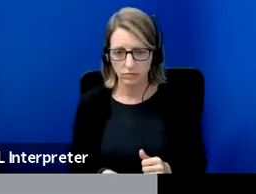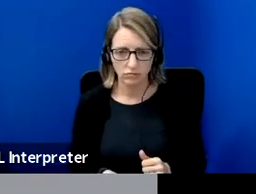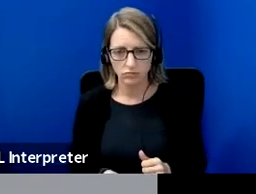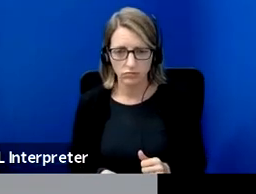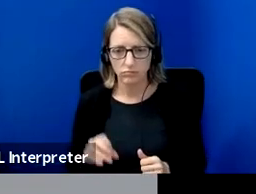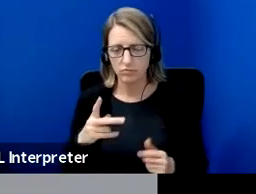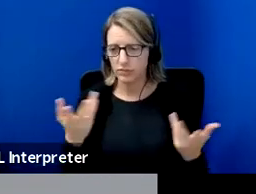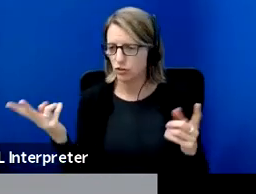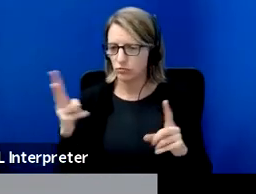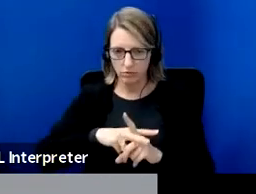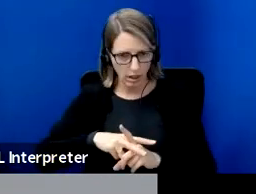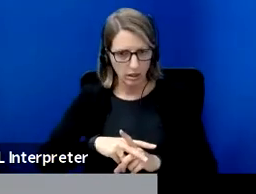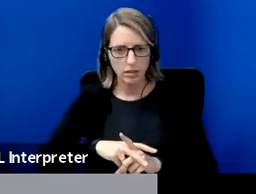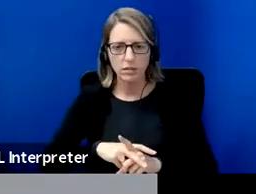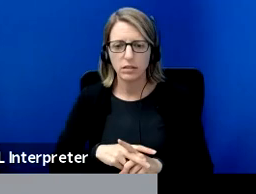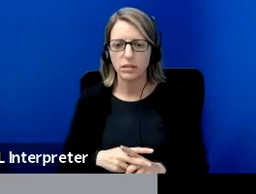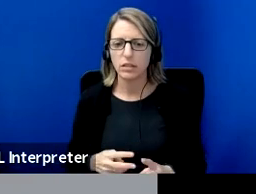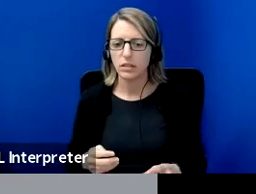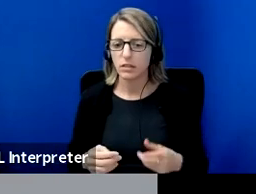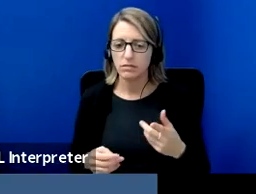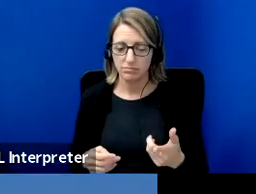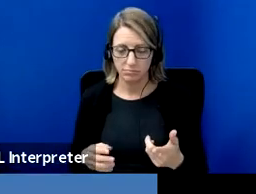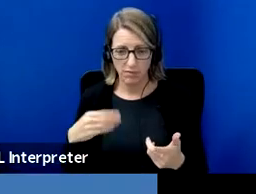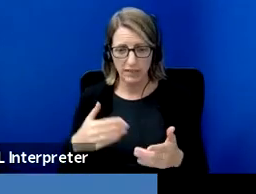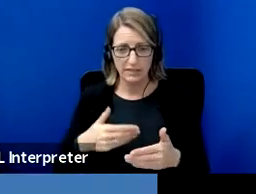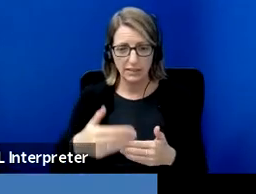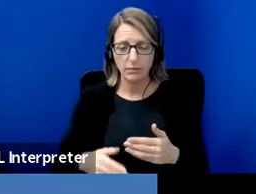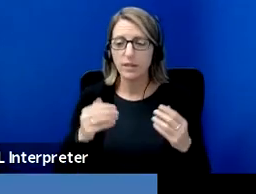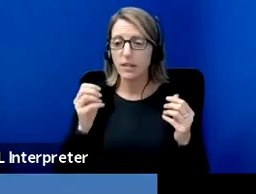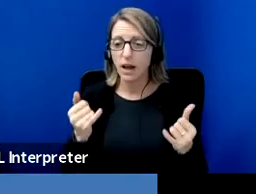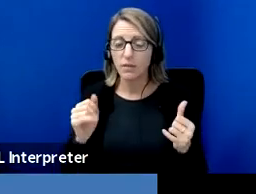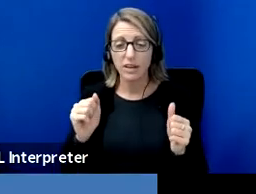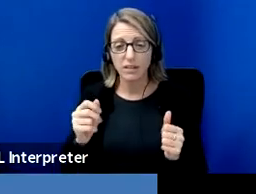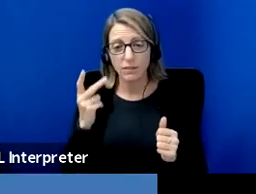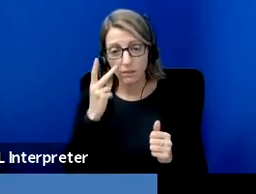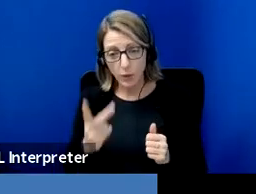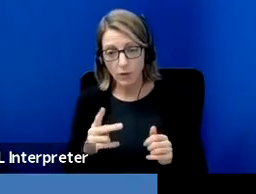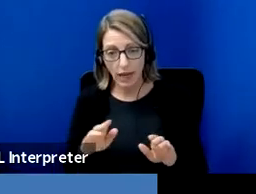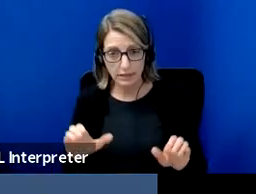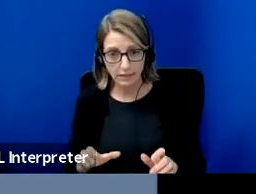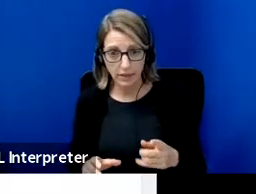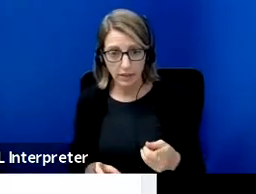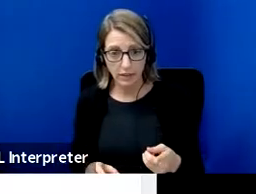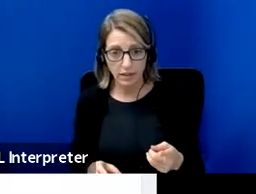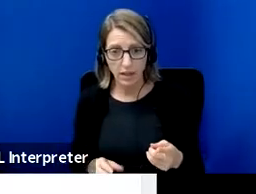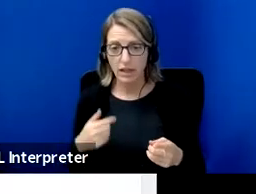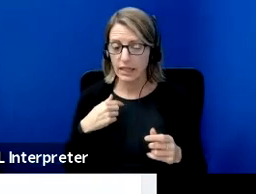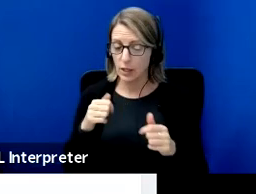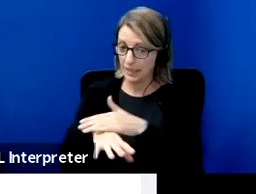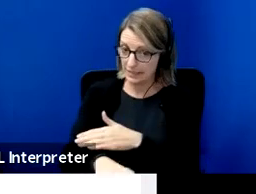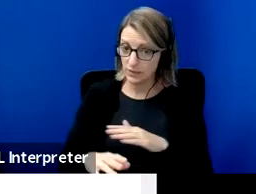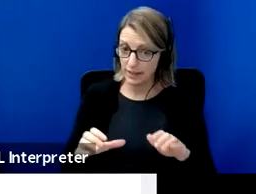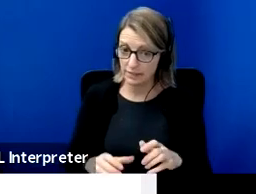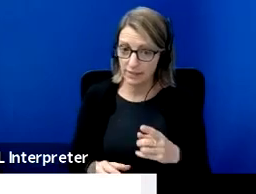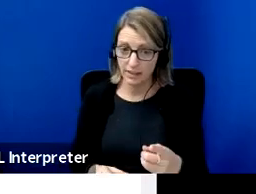It's been assigned, gives them the step. I can now view the activity. I can go into the activity.